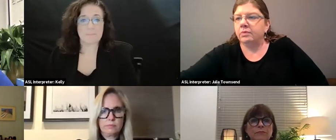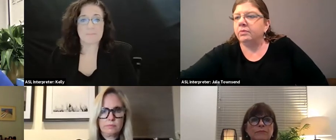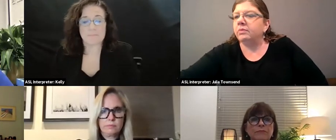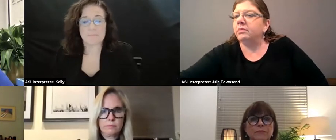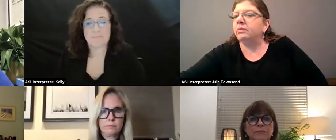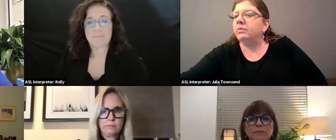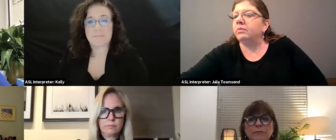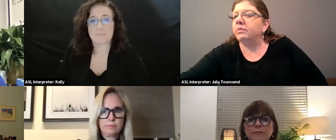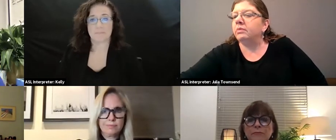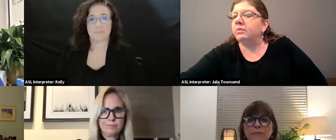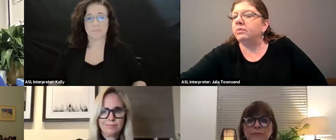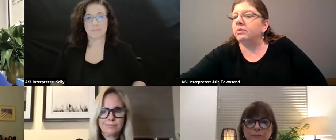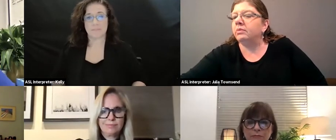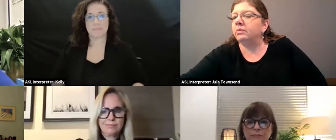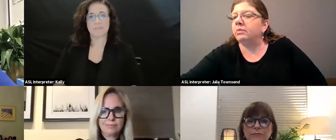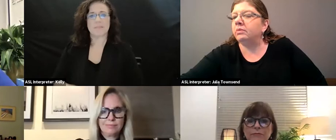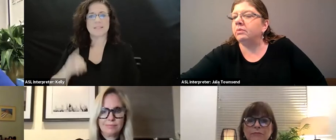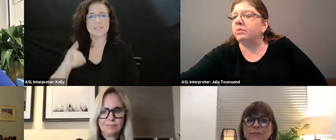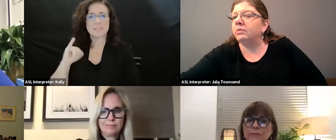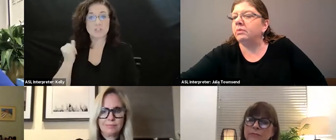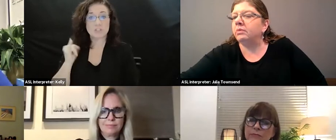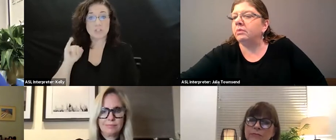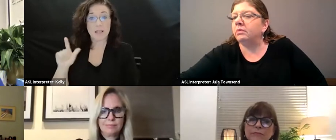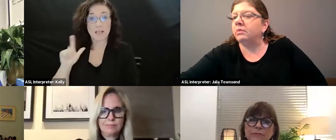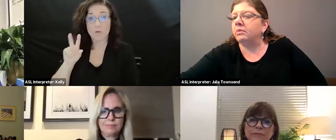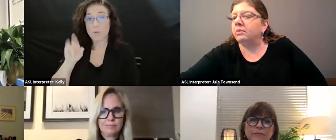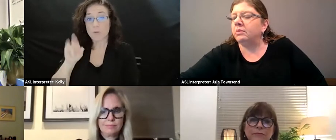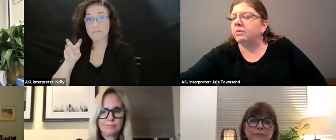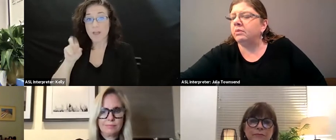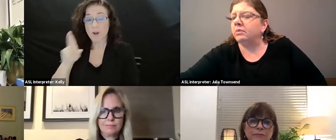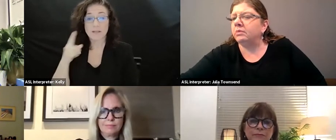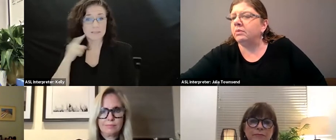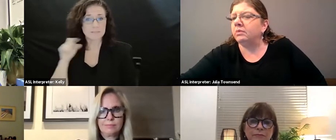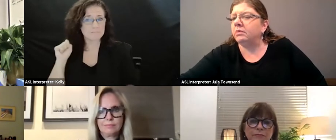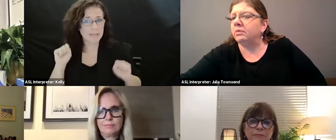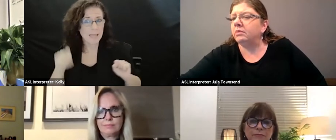can can you hear me yes go ahead